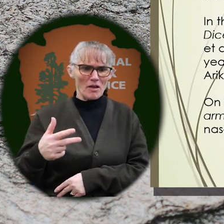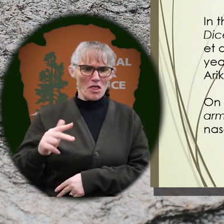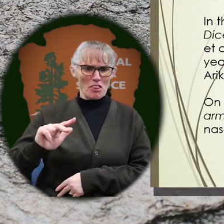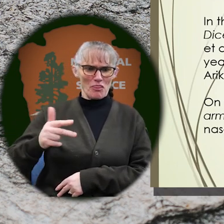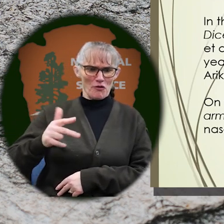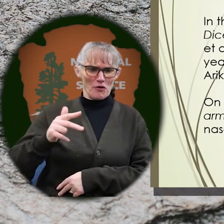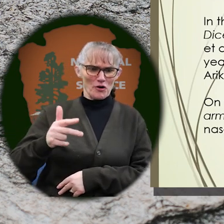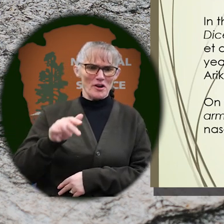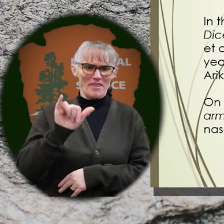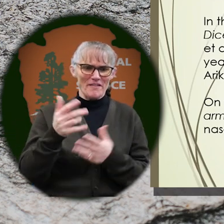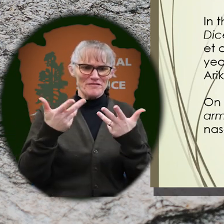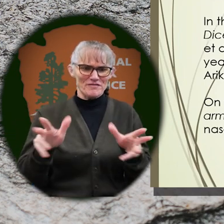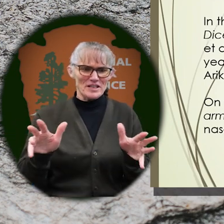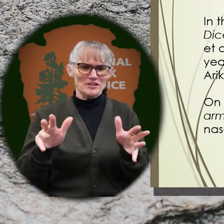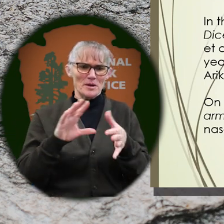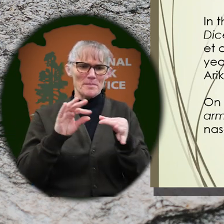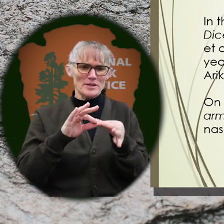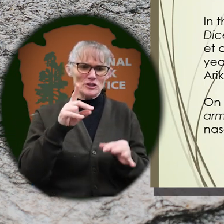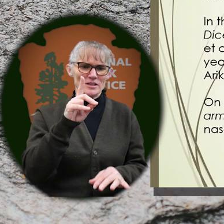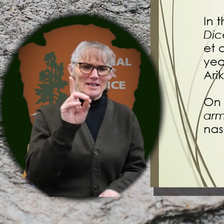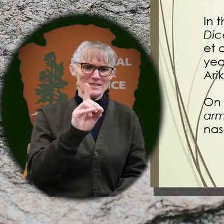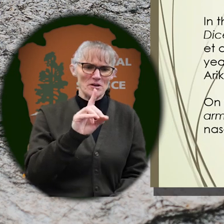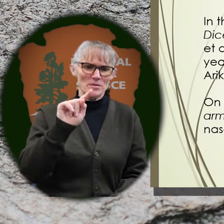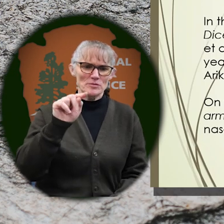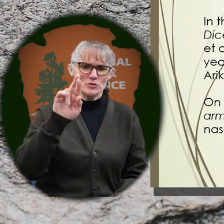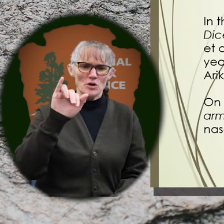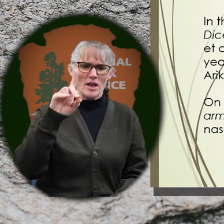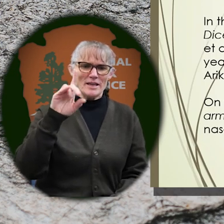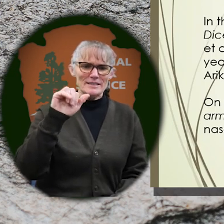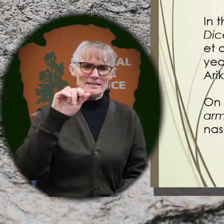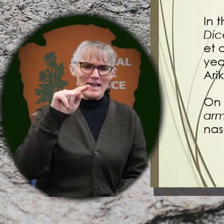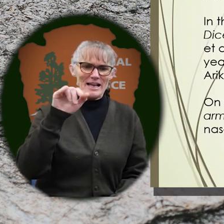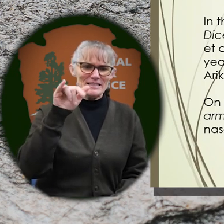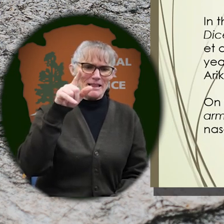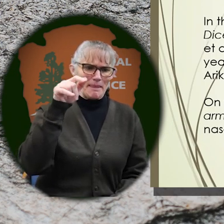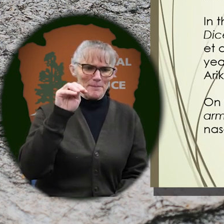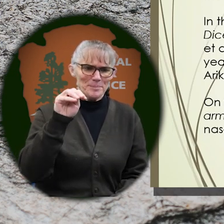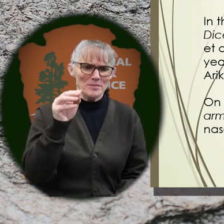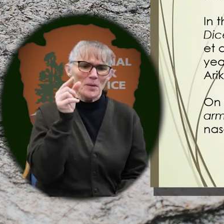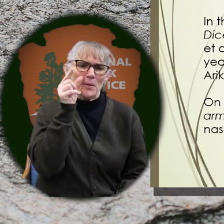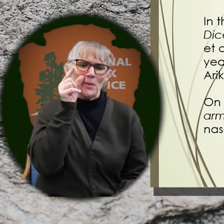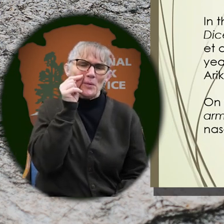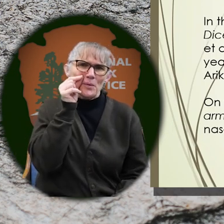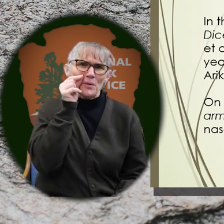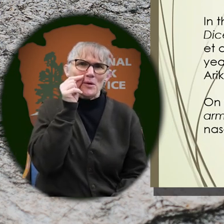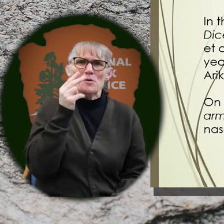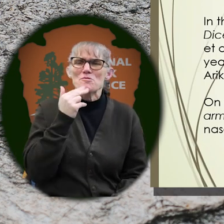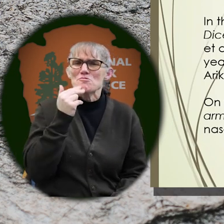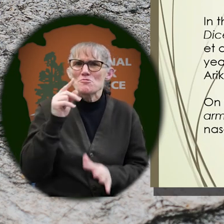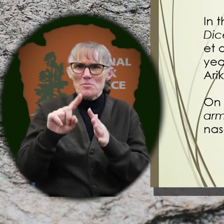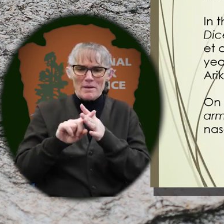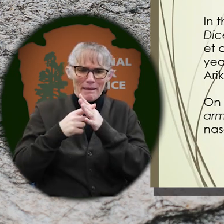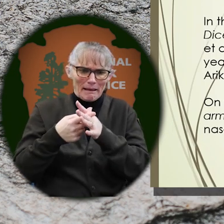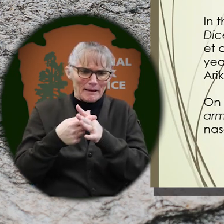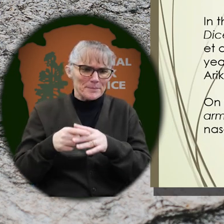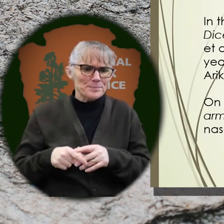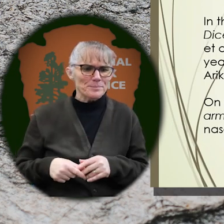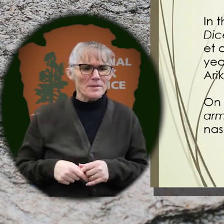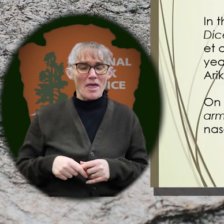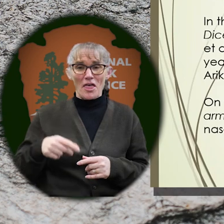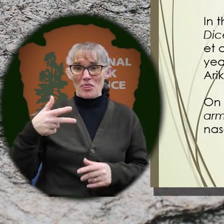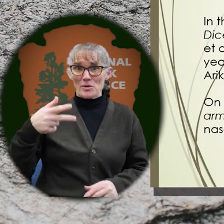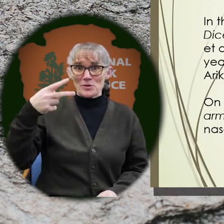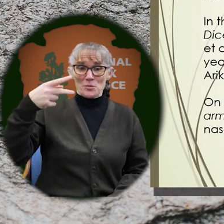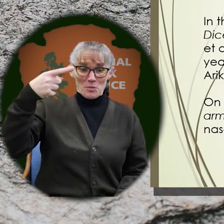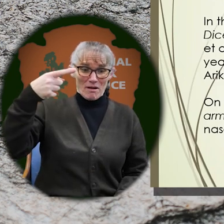mentioned Diceratherium tridactylum. And so the nasal ridges weren't very pronounced at all. They're barely beginning. Whereas the